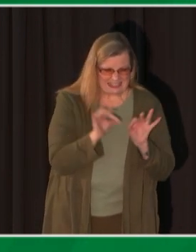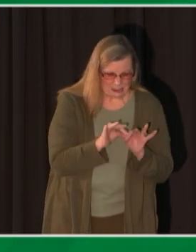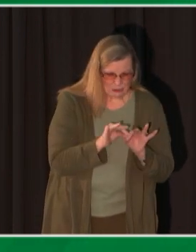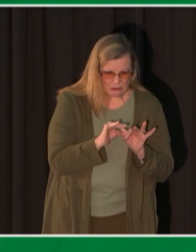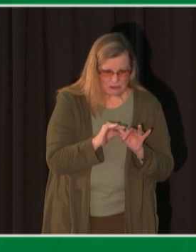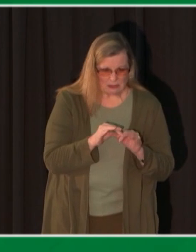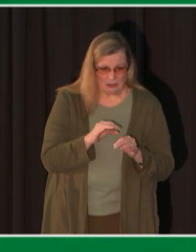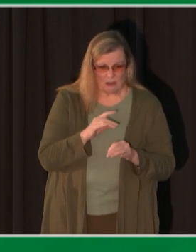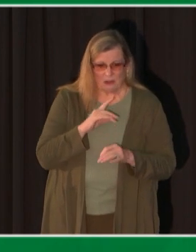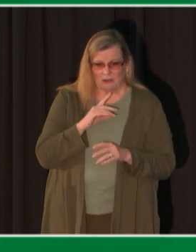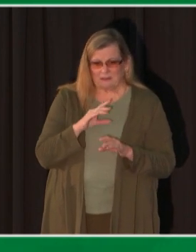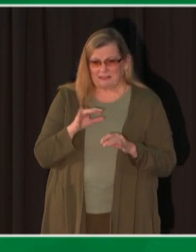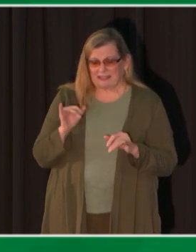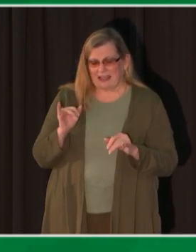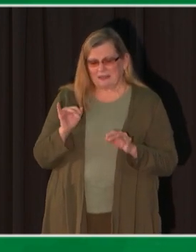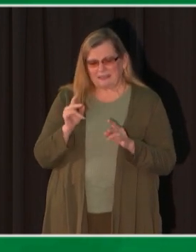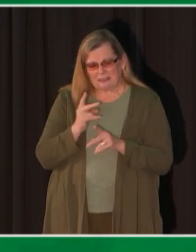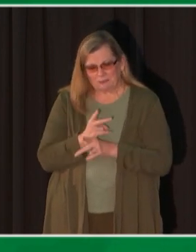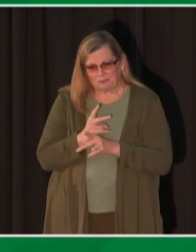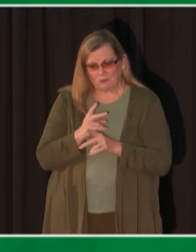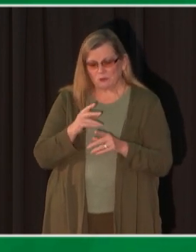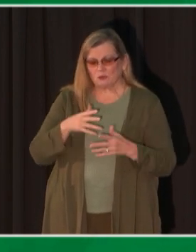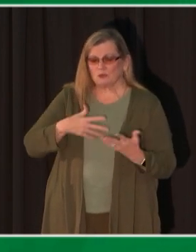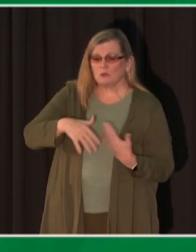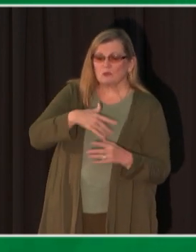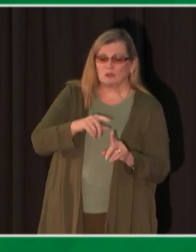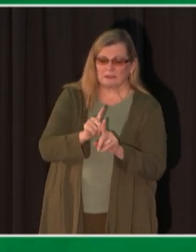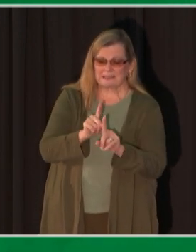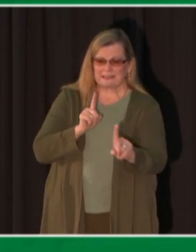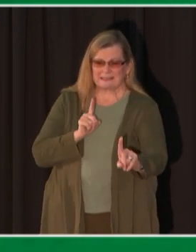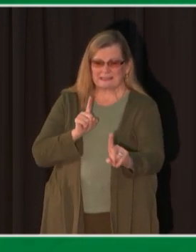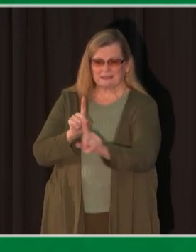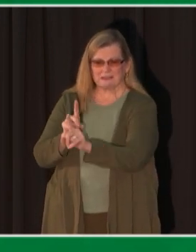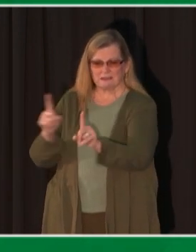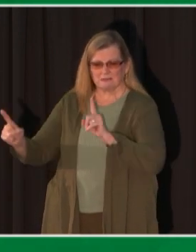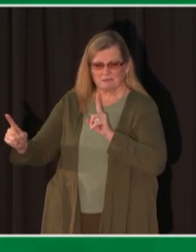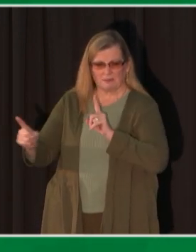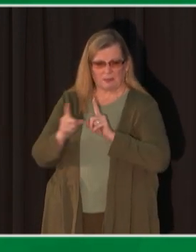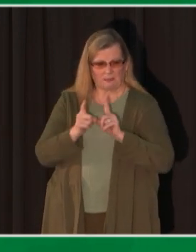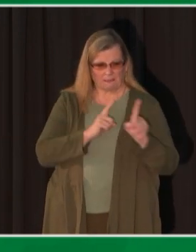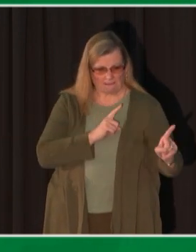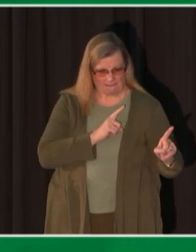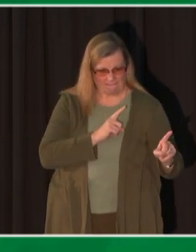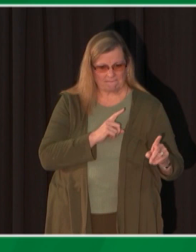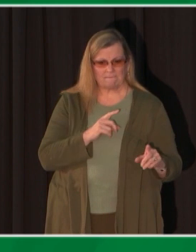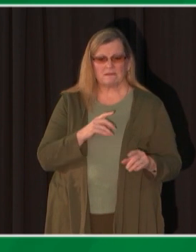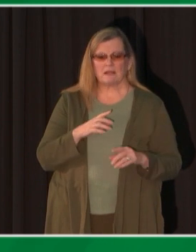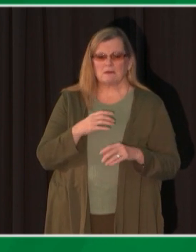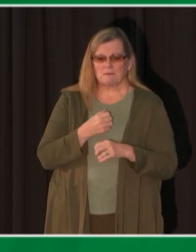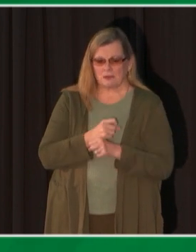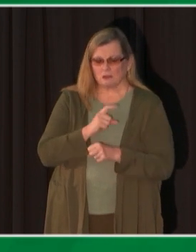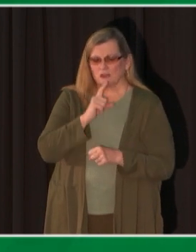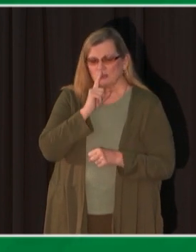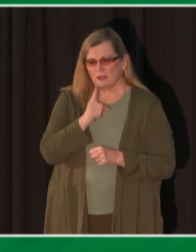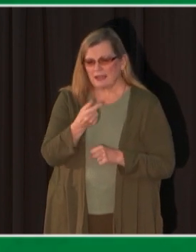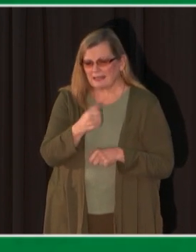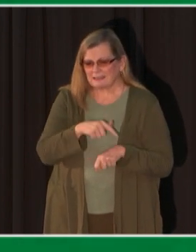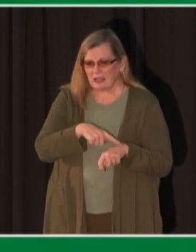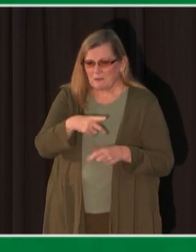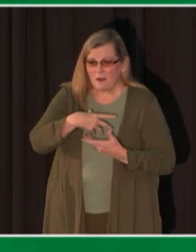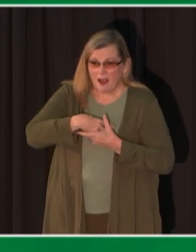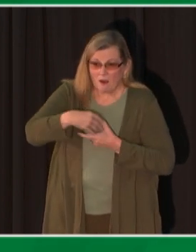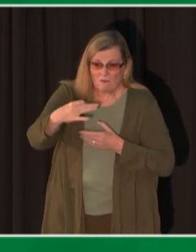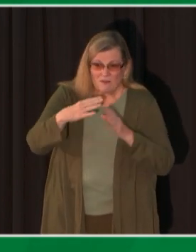And if you leave your house for essential activities, wear a face covering. This week,